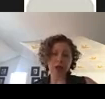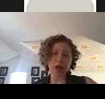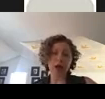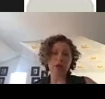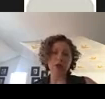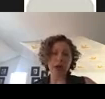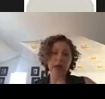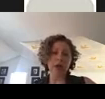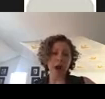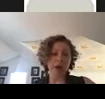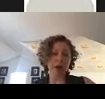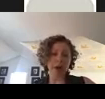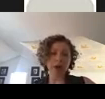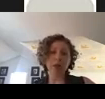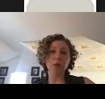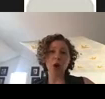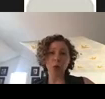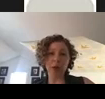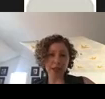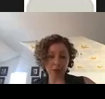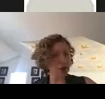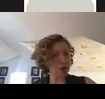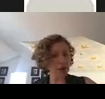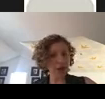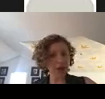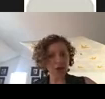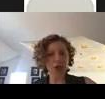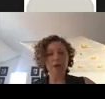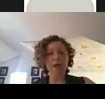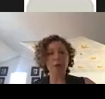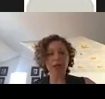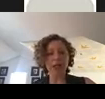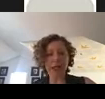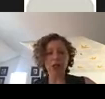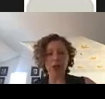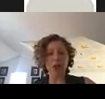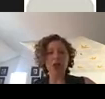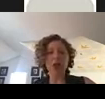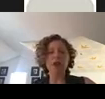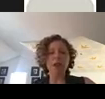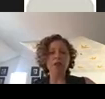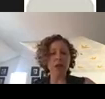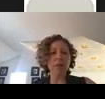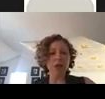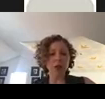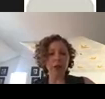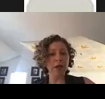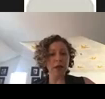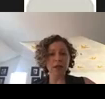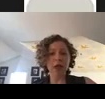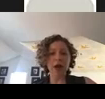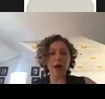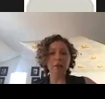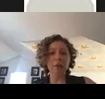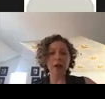change, training and monitoring, or at least we hope that it's moving towards a resolution and that it will at least include these 3 major